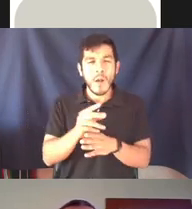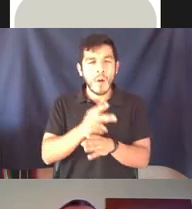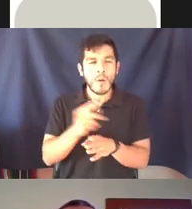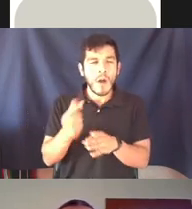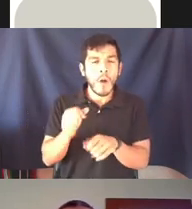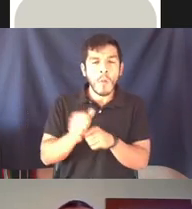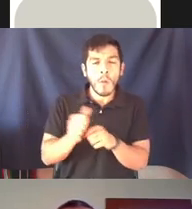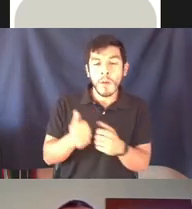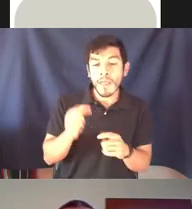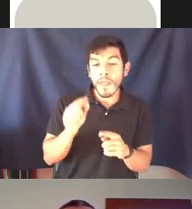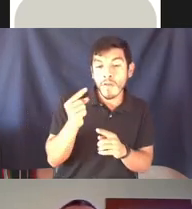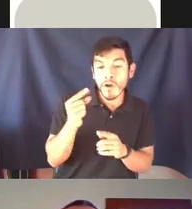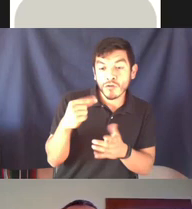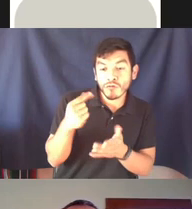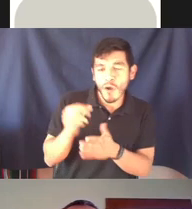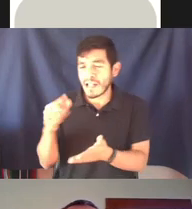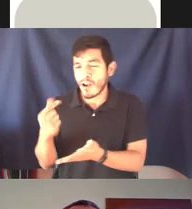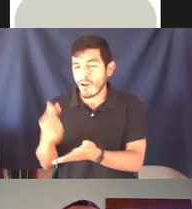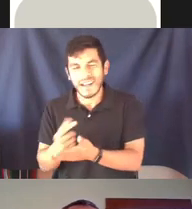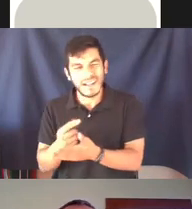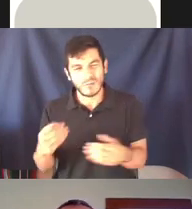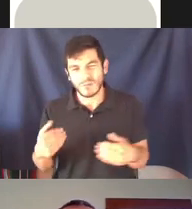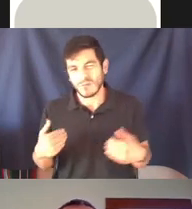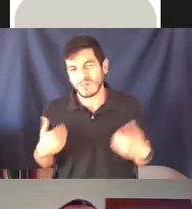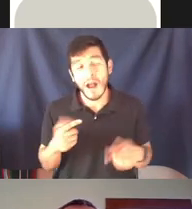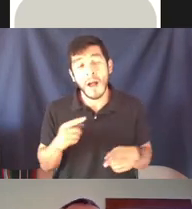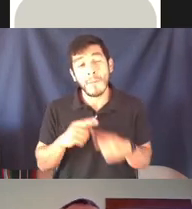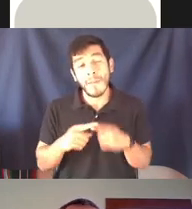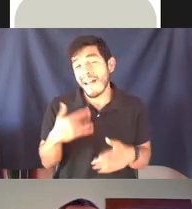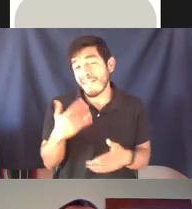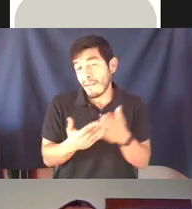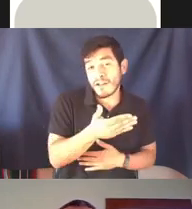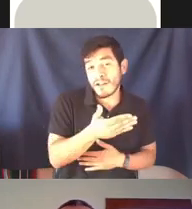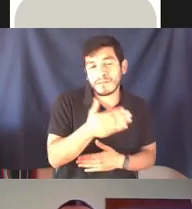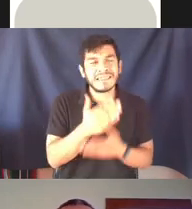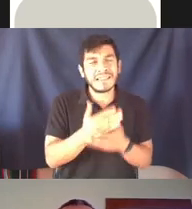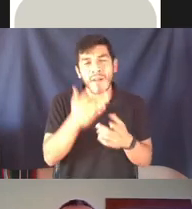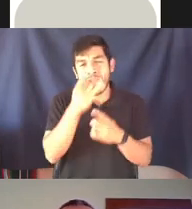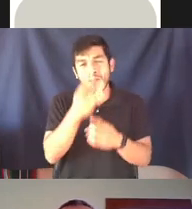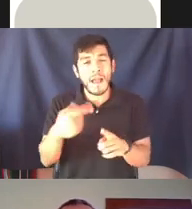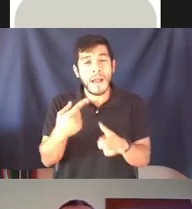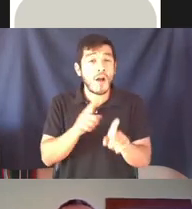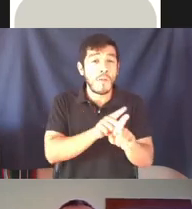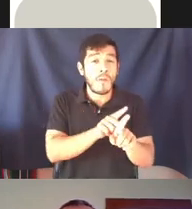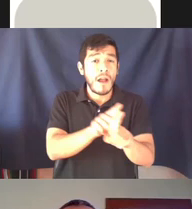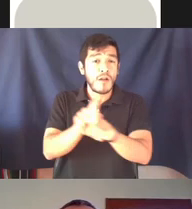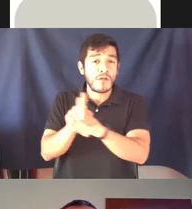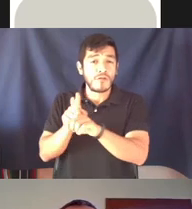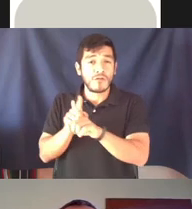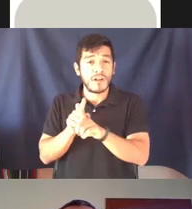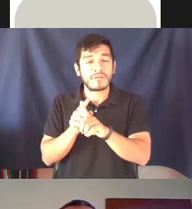one of the interesting things about mentoring, and it's kind of a almost philosophical thing, is can